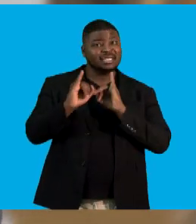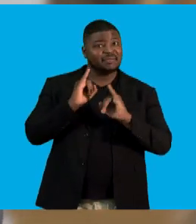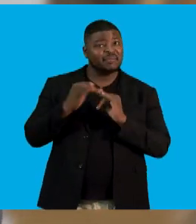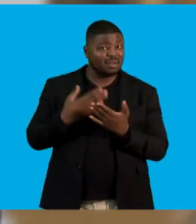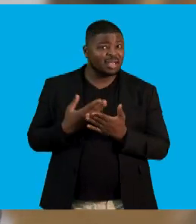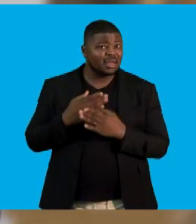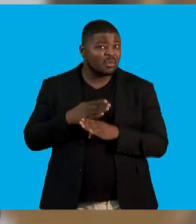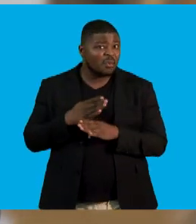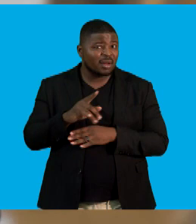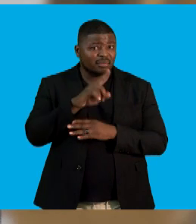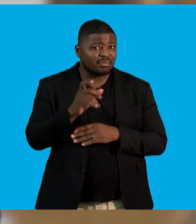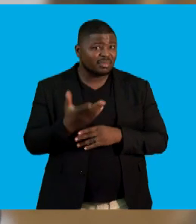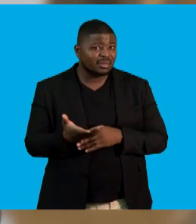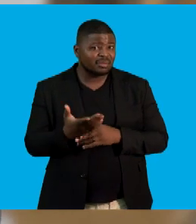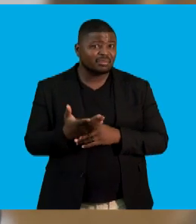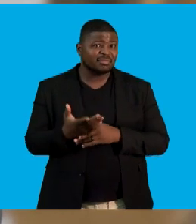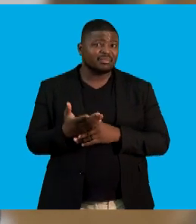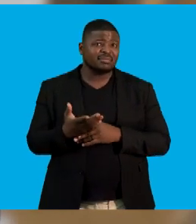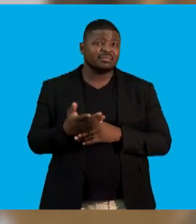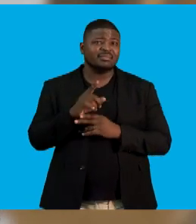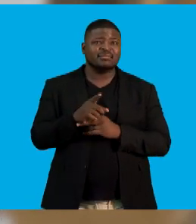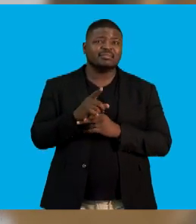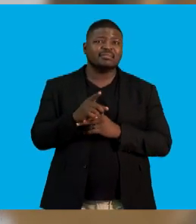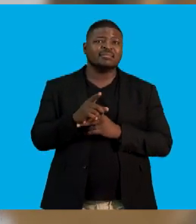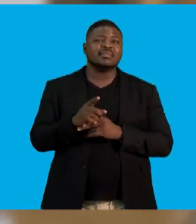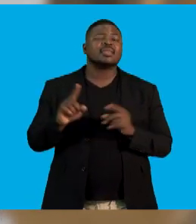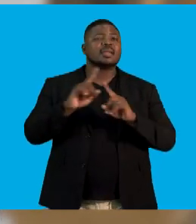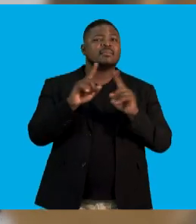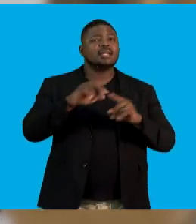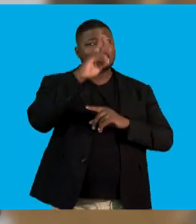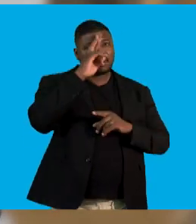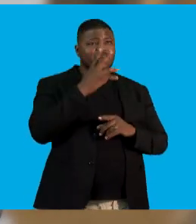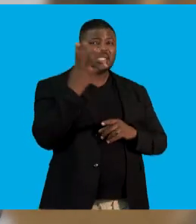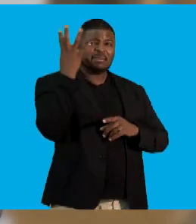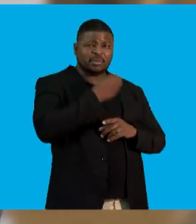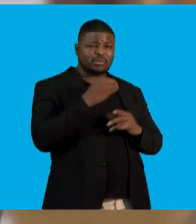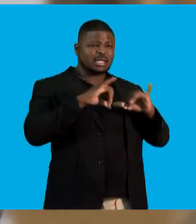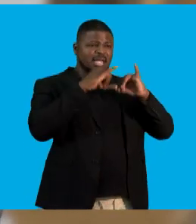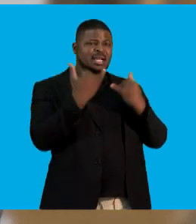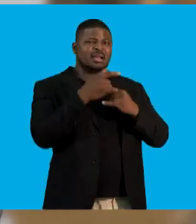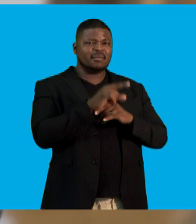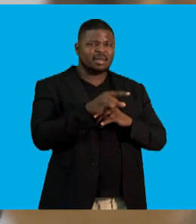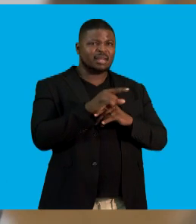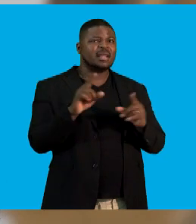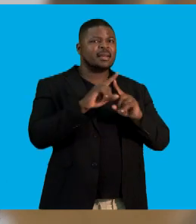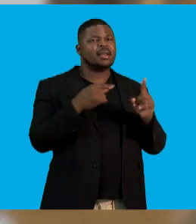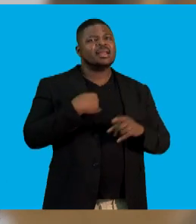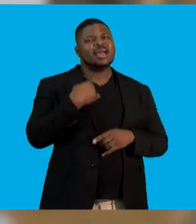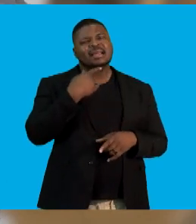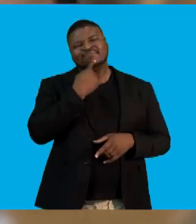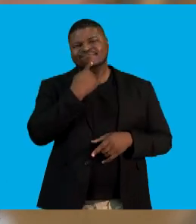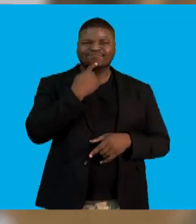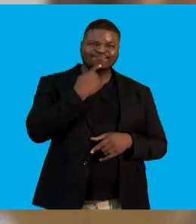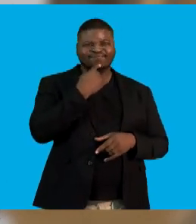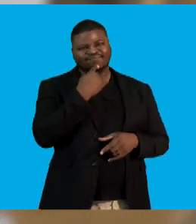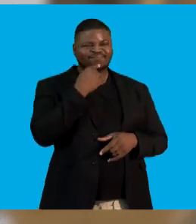interview? Sounds okay, but because this is a leading beauty company, I think leading meaning,